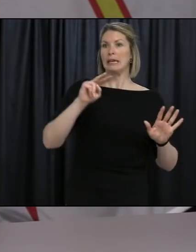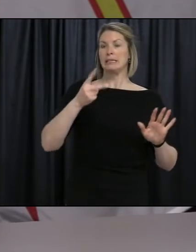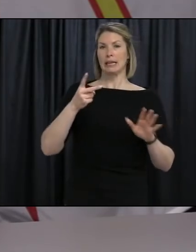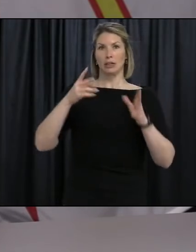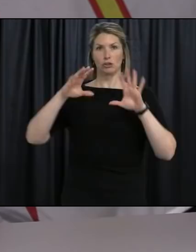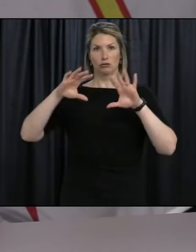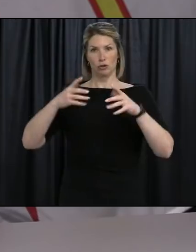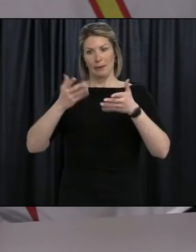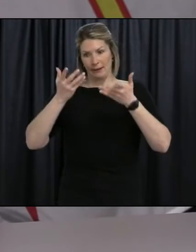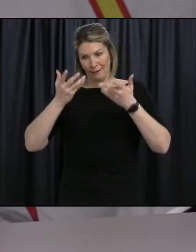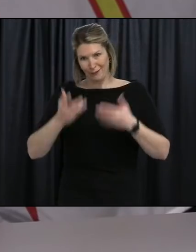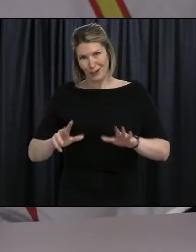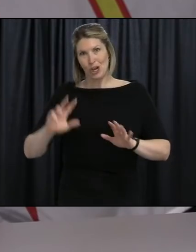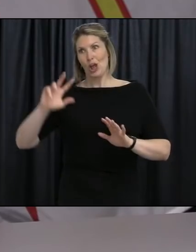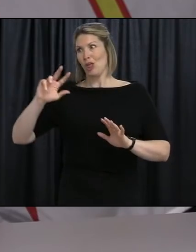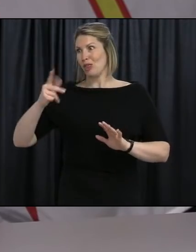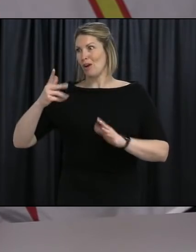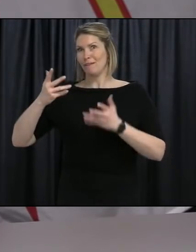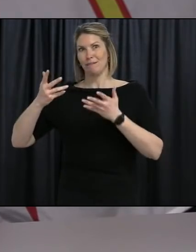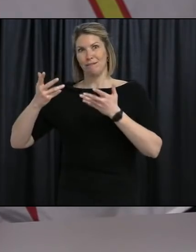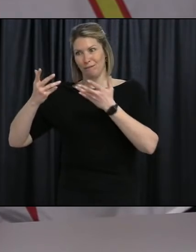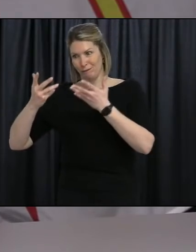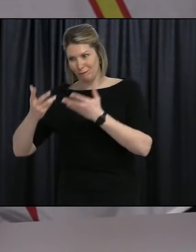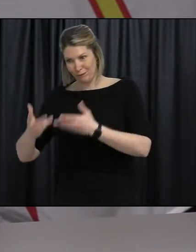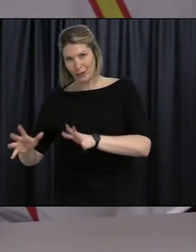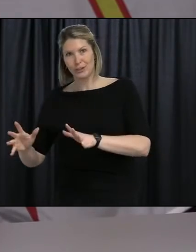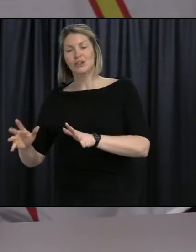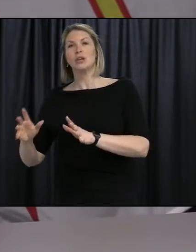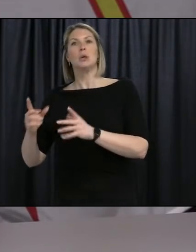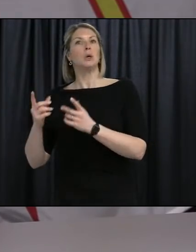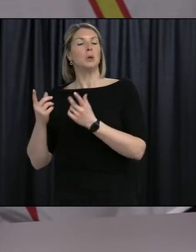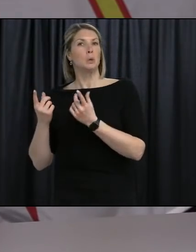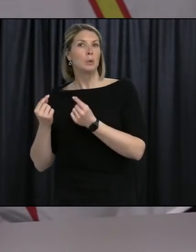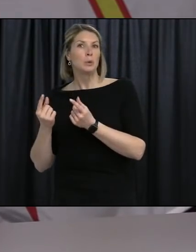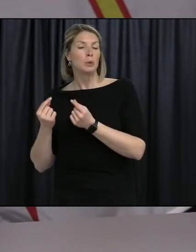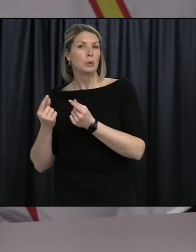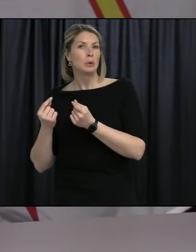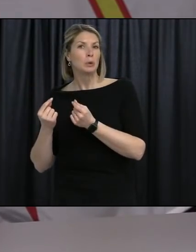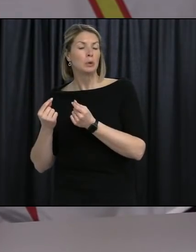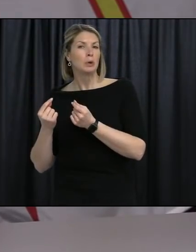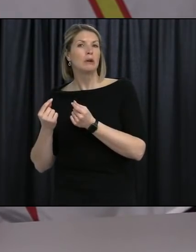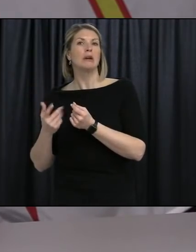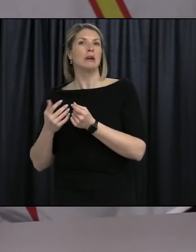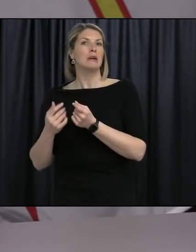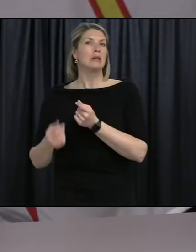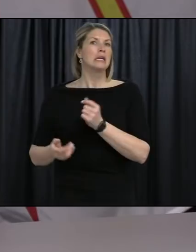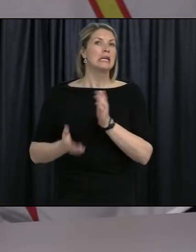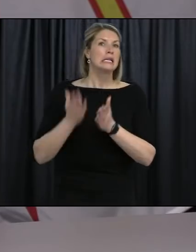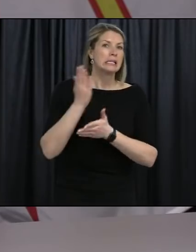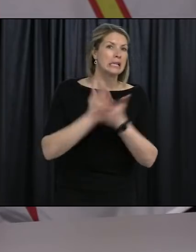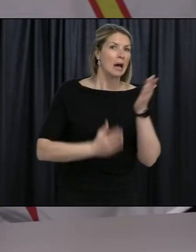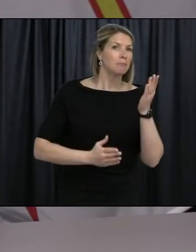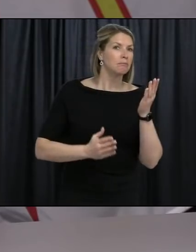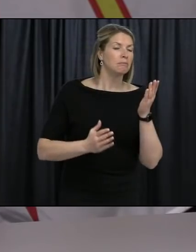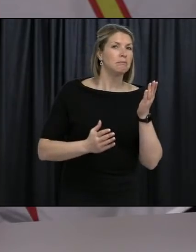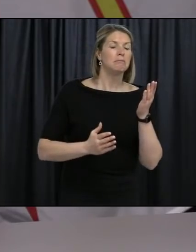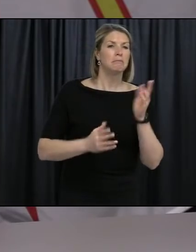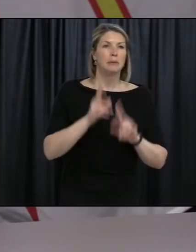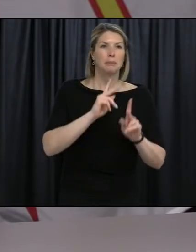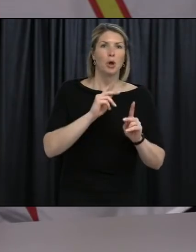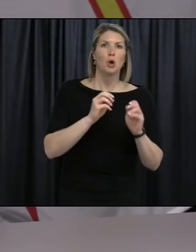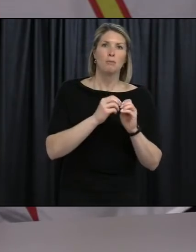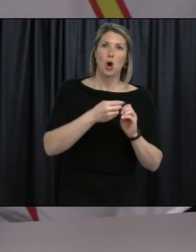everybody, certainly those who are deemed to be at higher risk and where there may be concerns about the length of time of